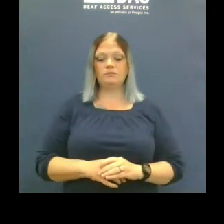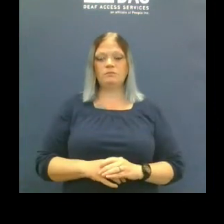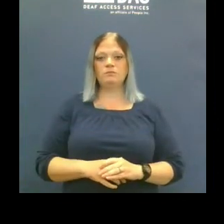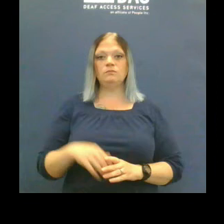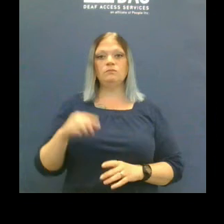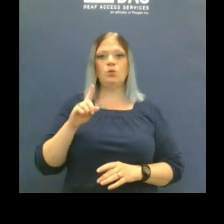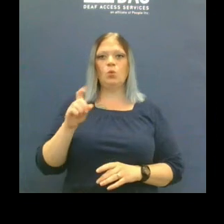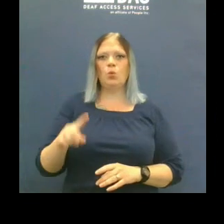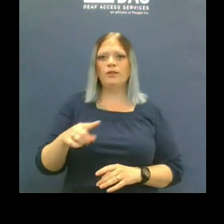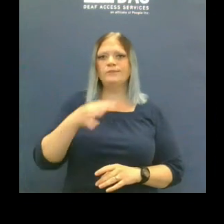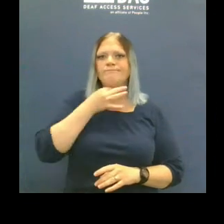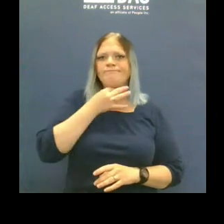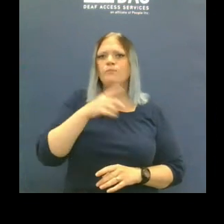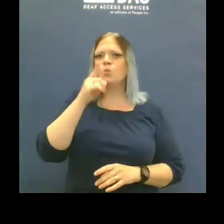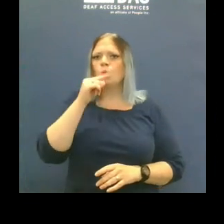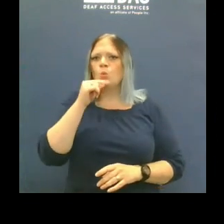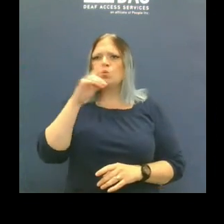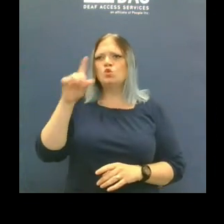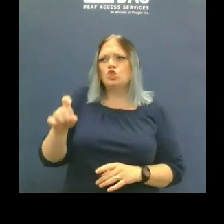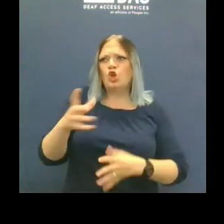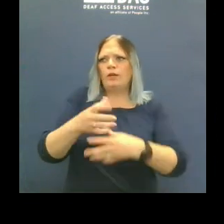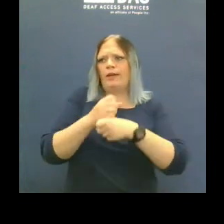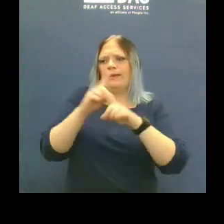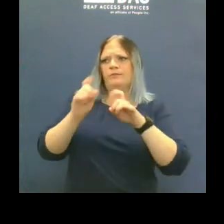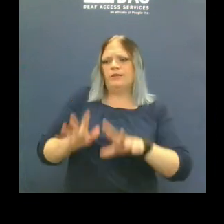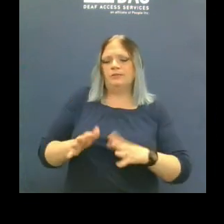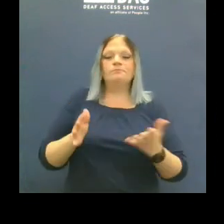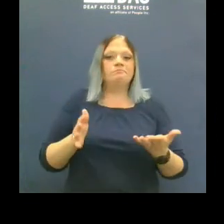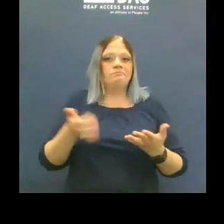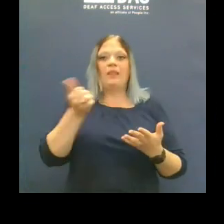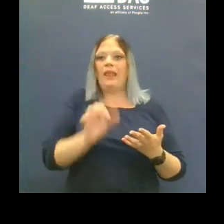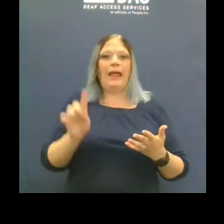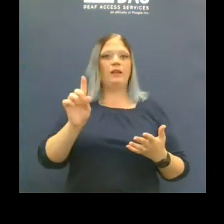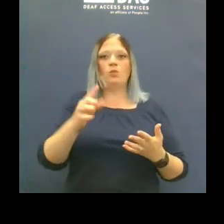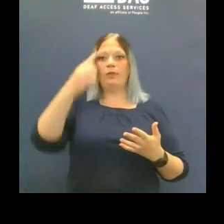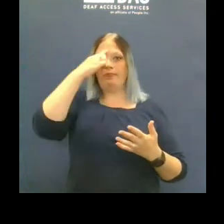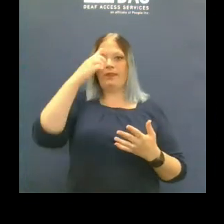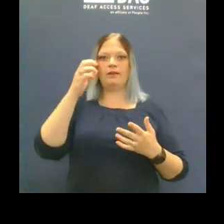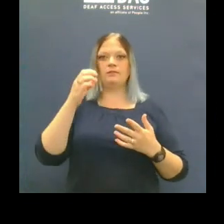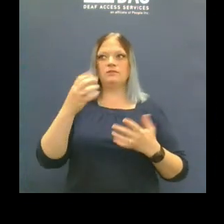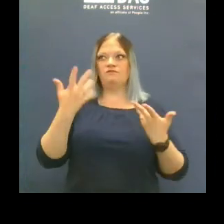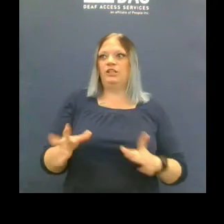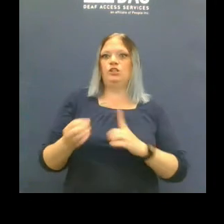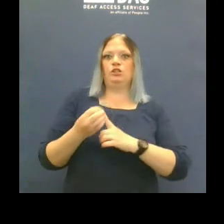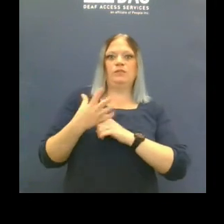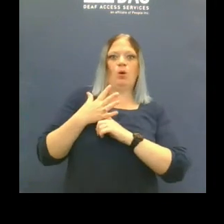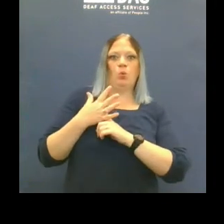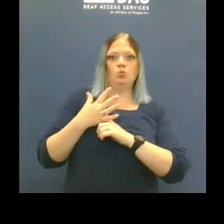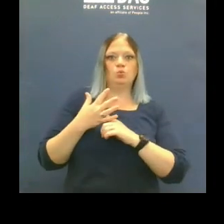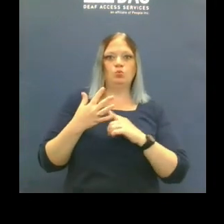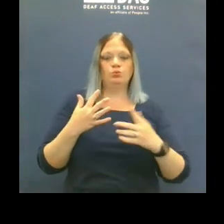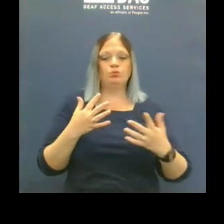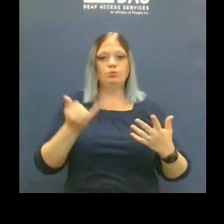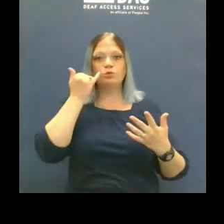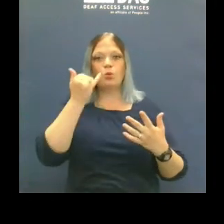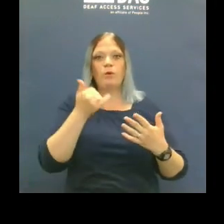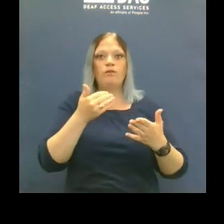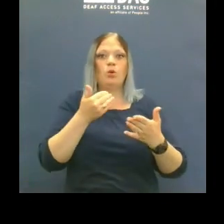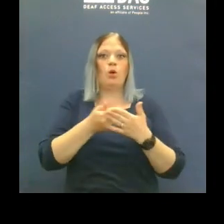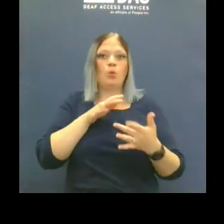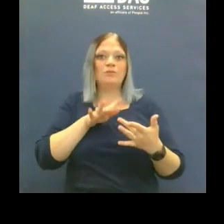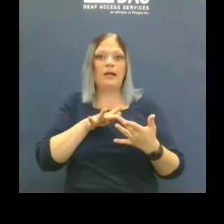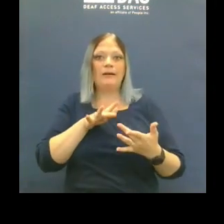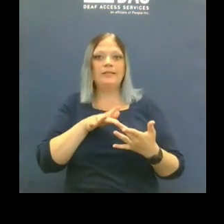the question is who should get tested. So anybody who thinks that they could have been exposed. So if, if you're a close